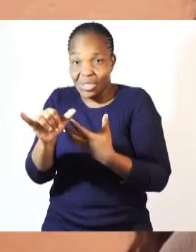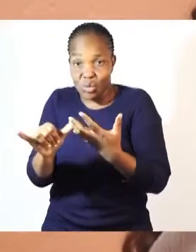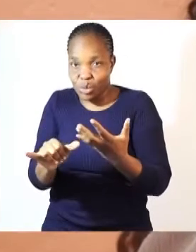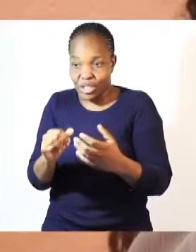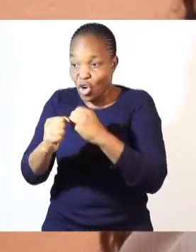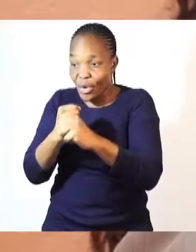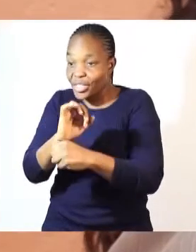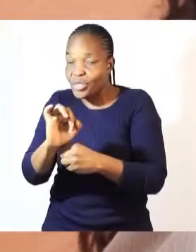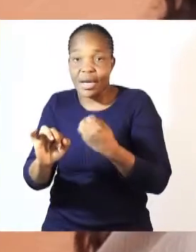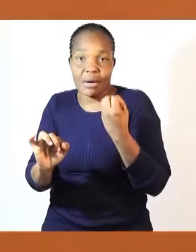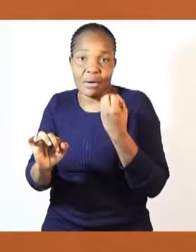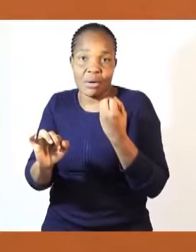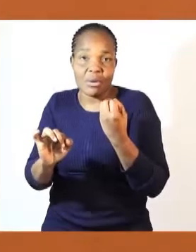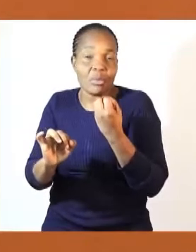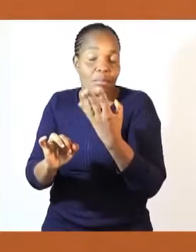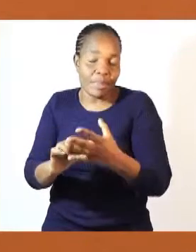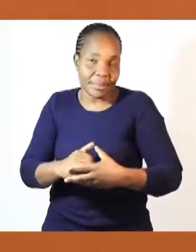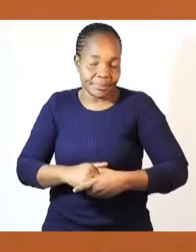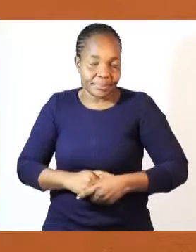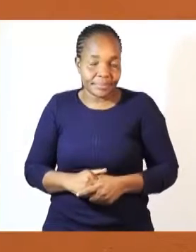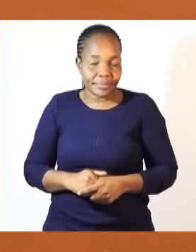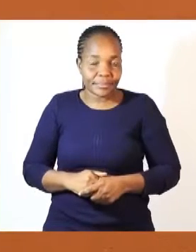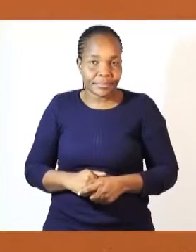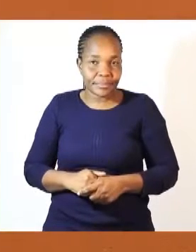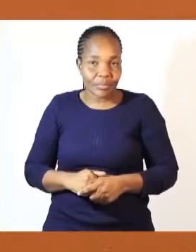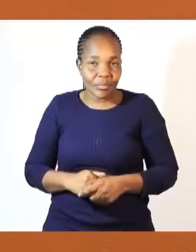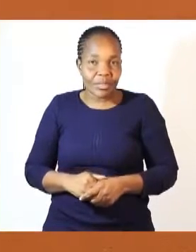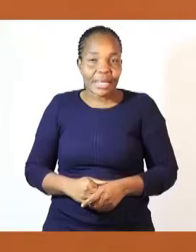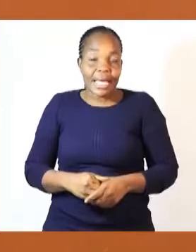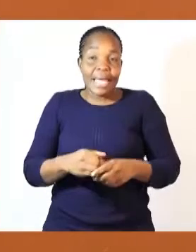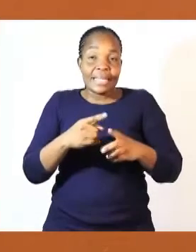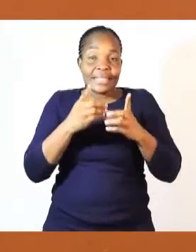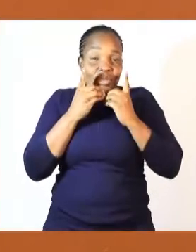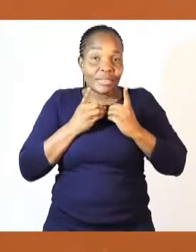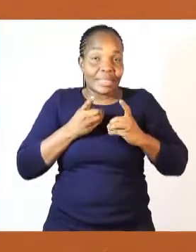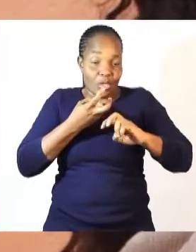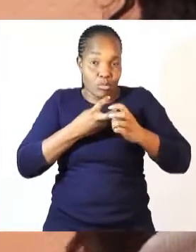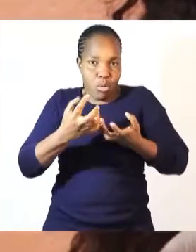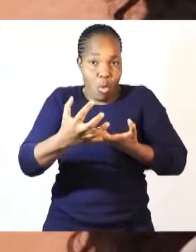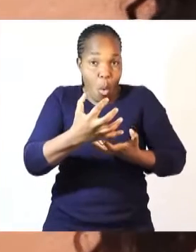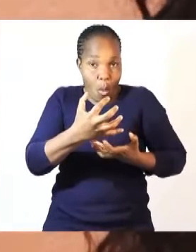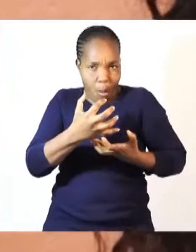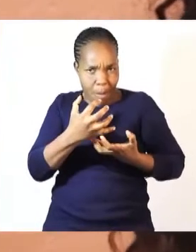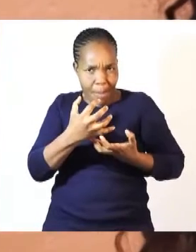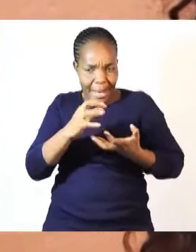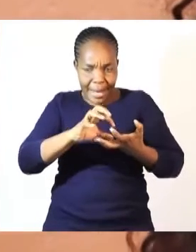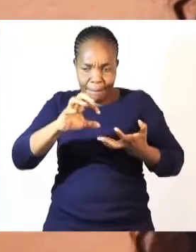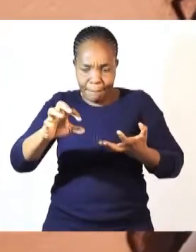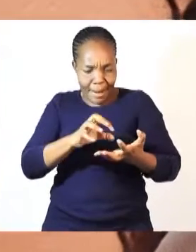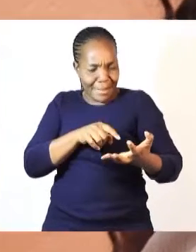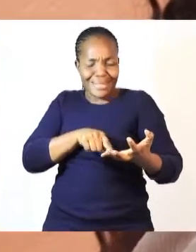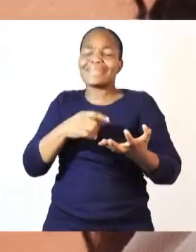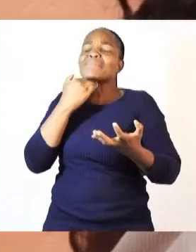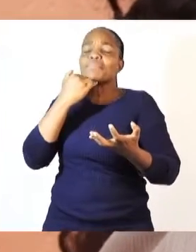their ages. Having disability disaggregated data is very important